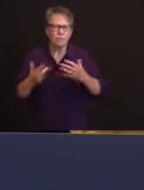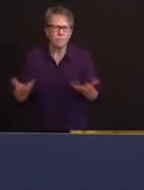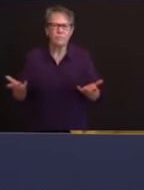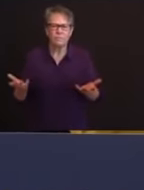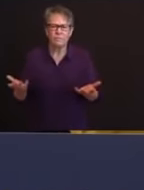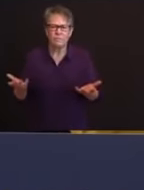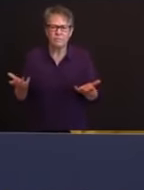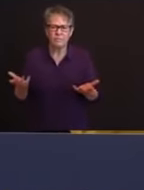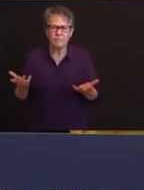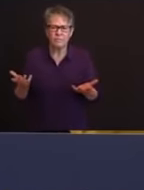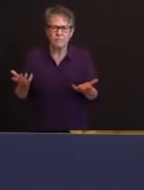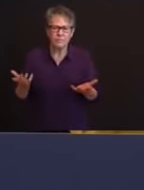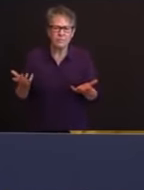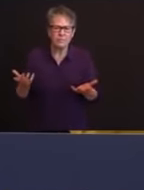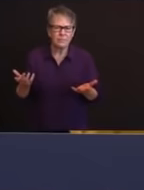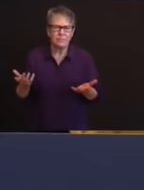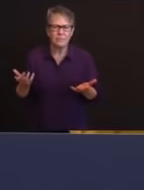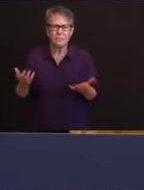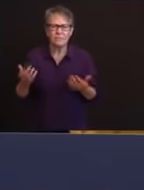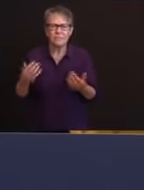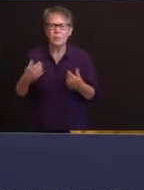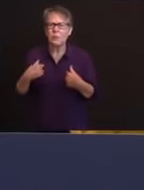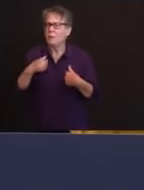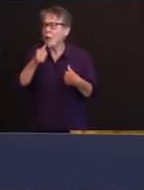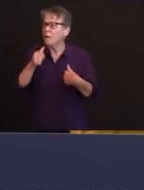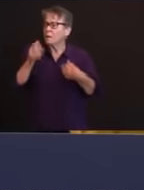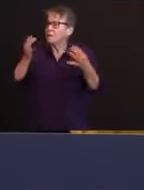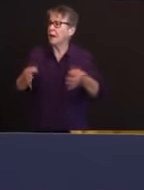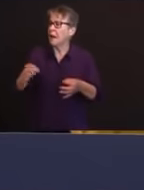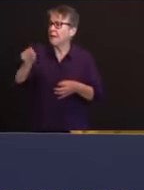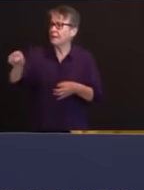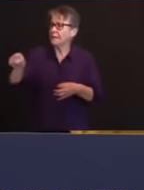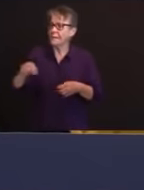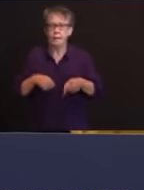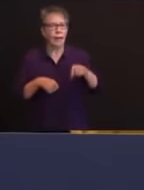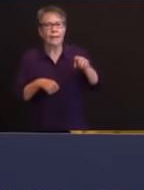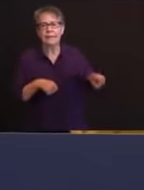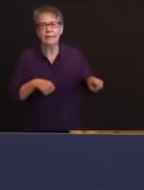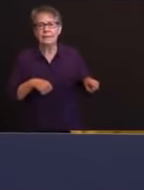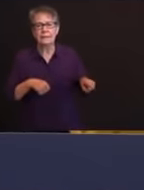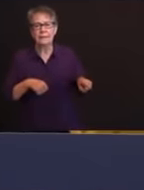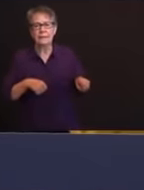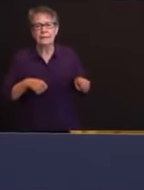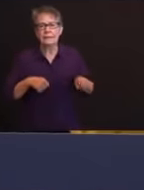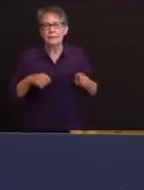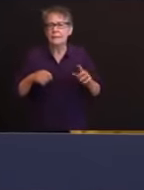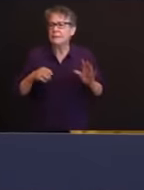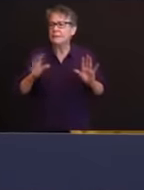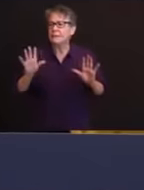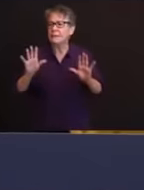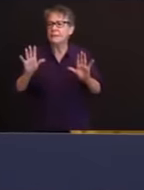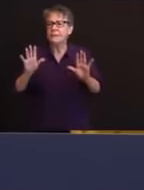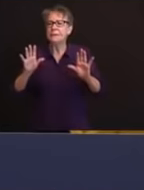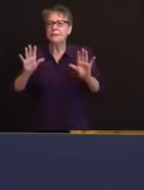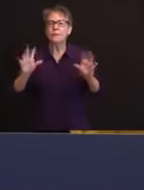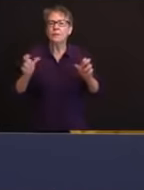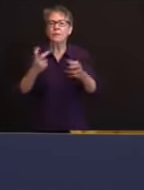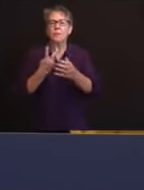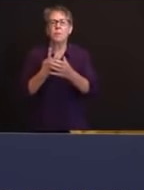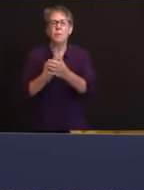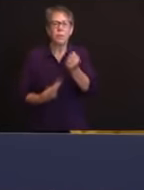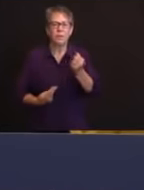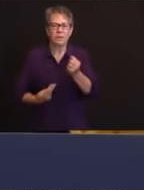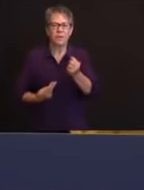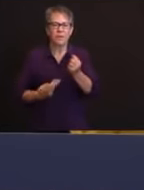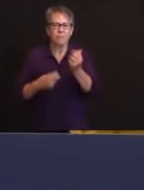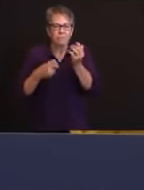or. And secondly, he's completely right about the risks that we have with any step we take, that folks will go indoors